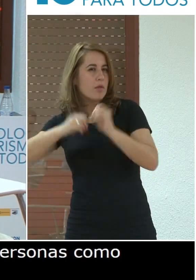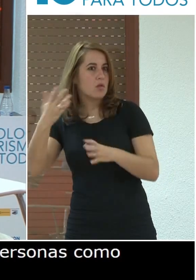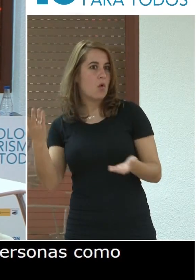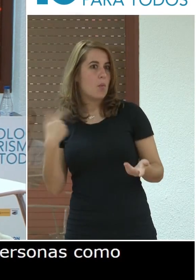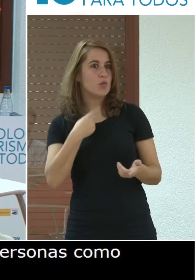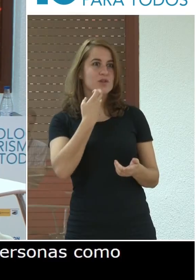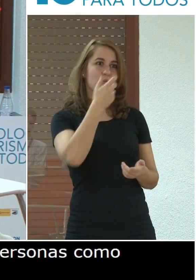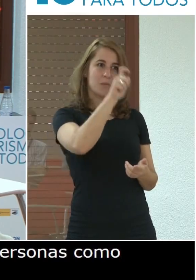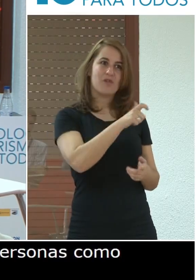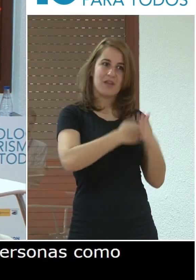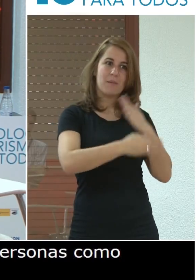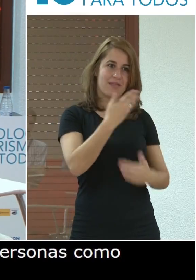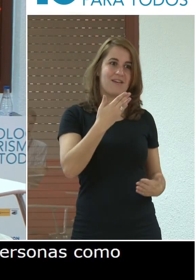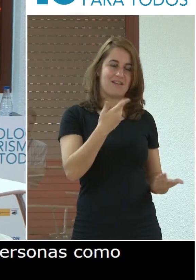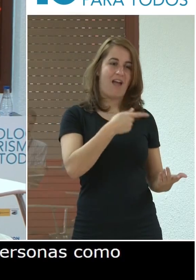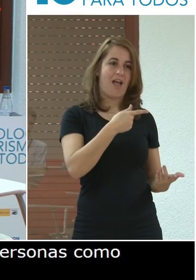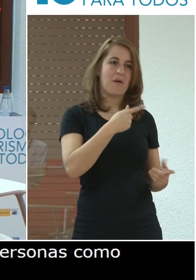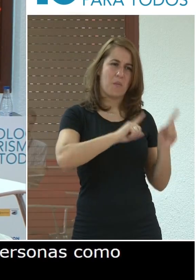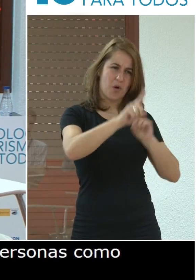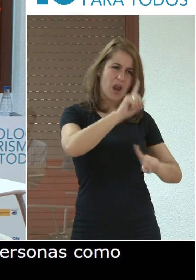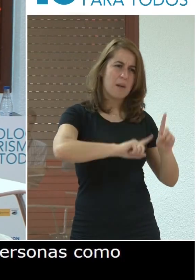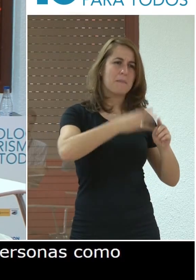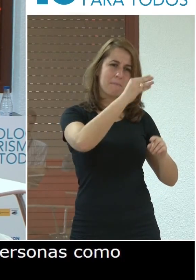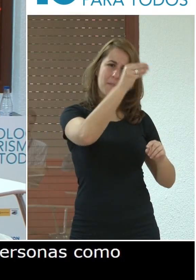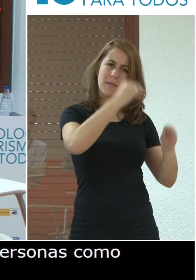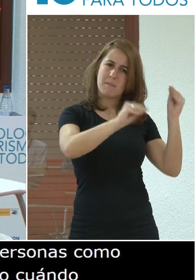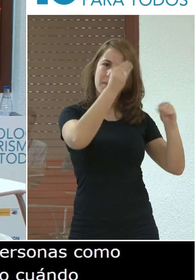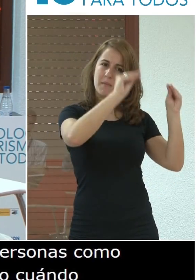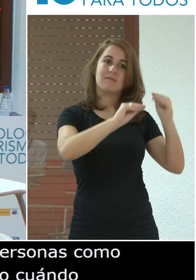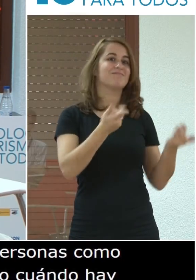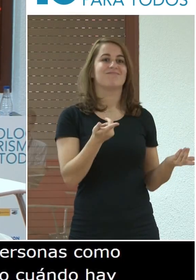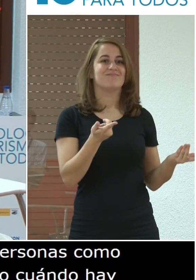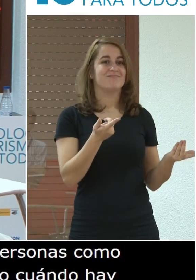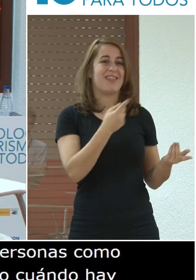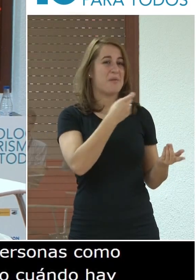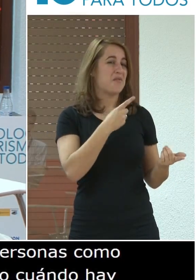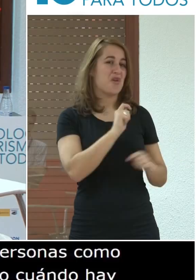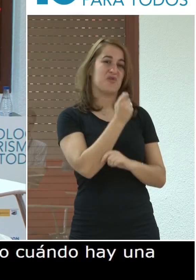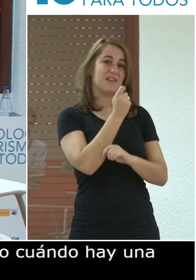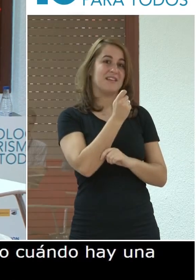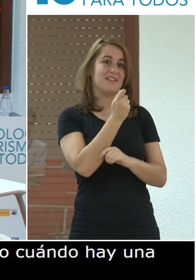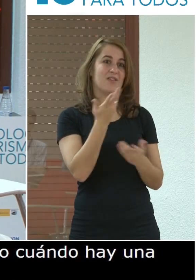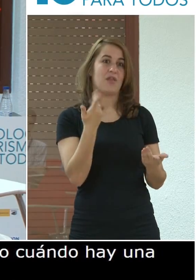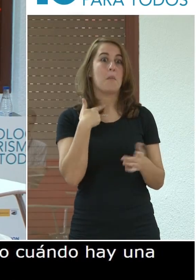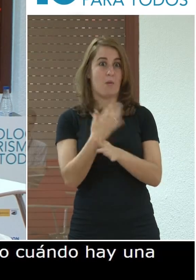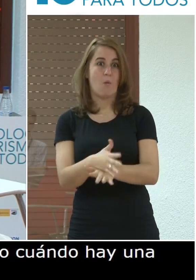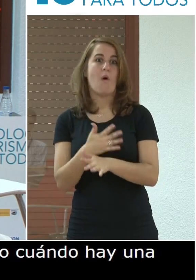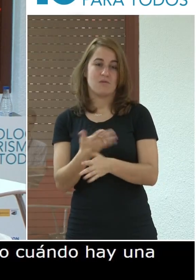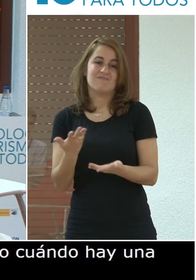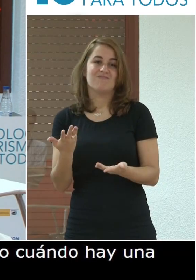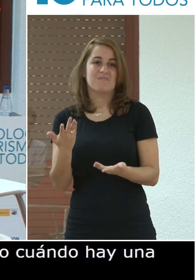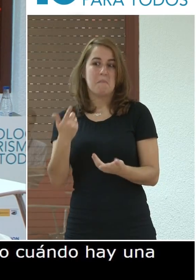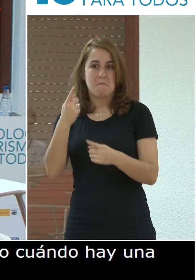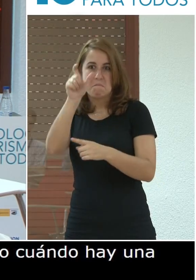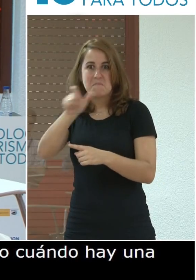100%. But how has a person with a disability use it? There's additional problems, and the success rate